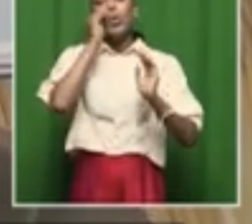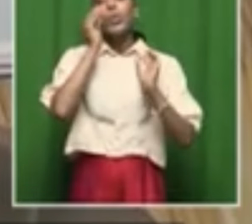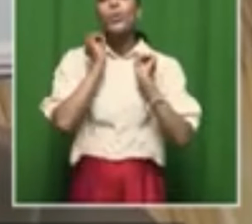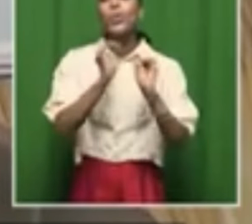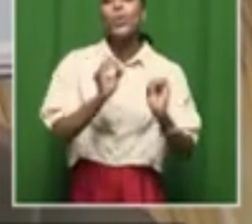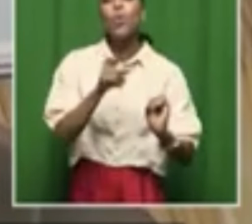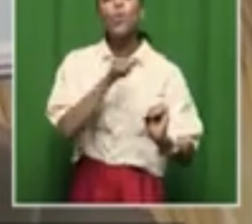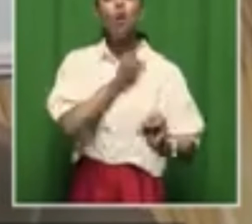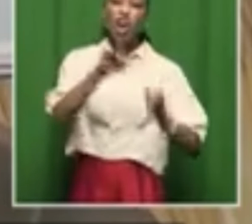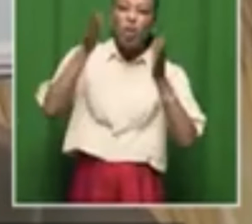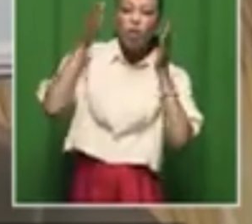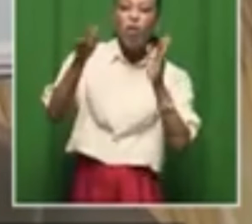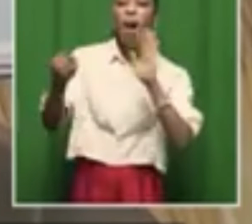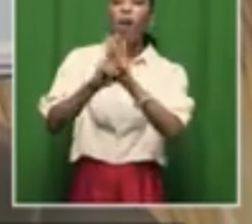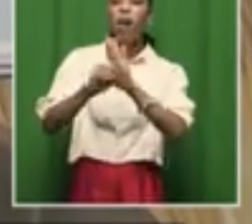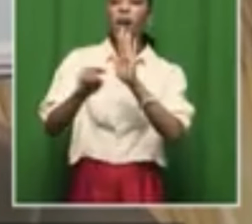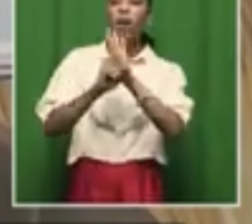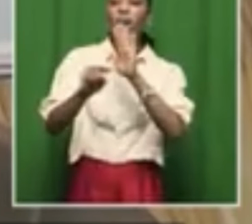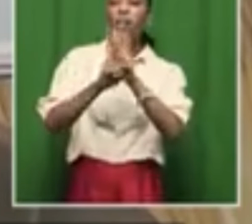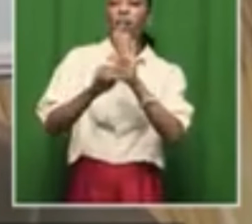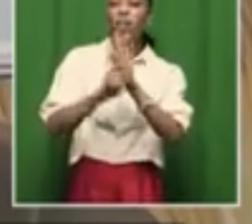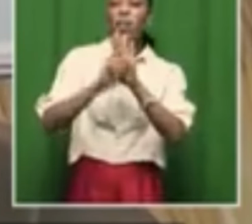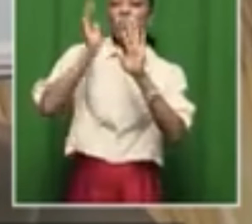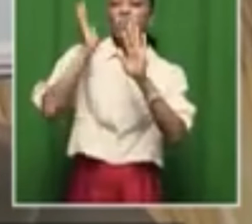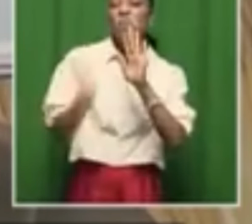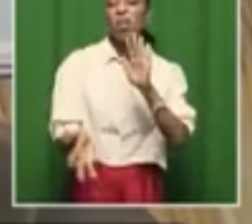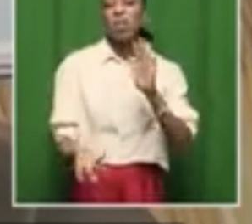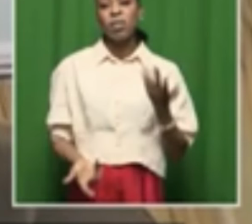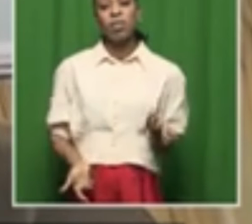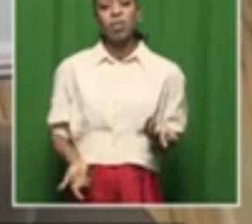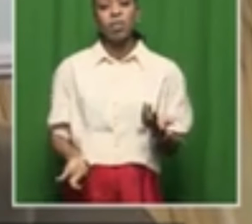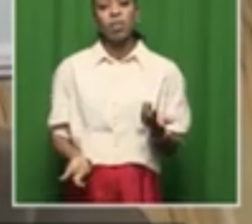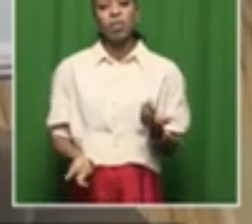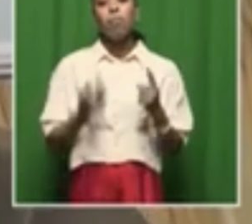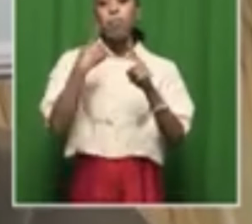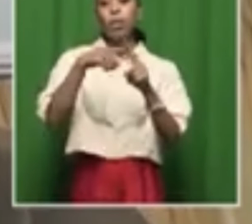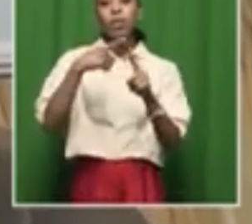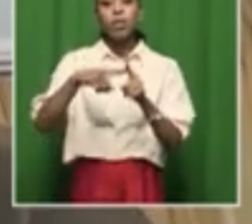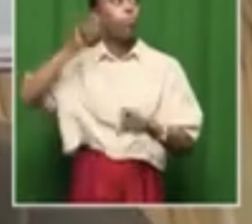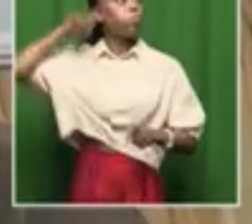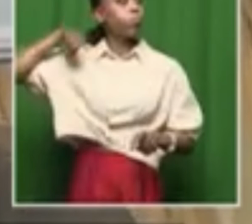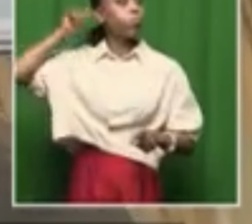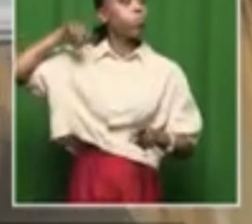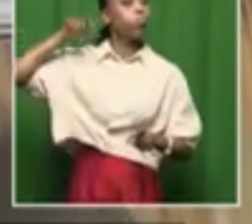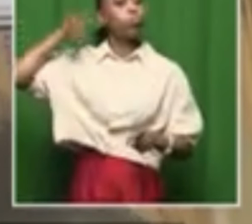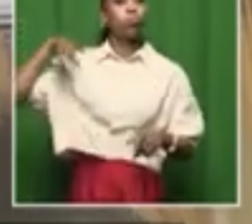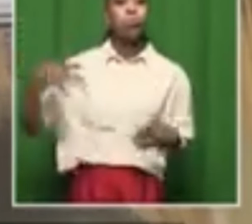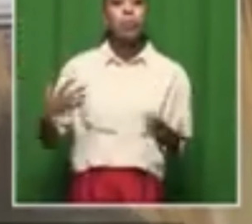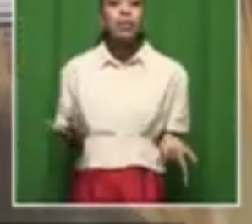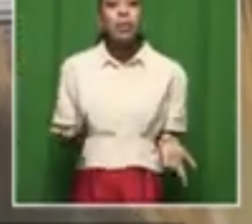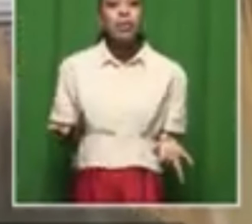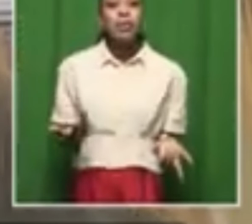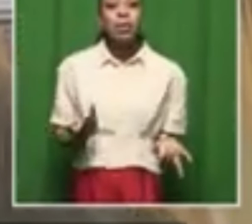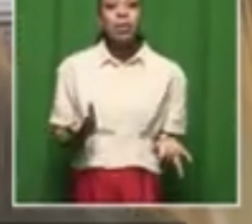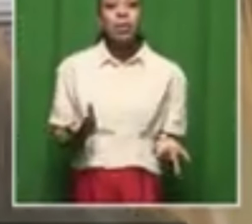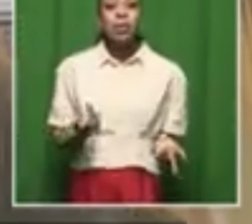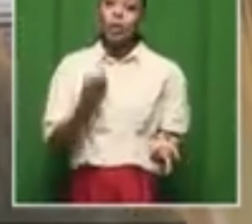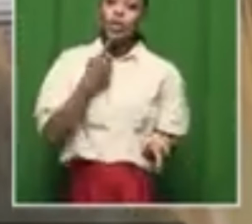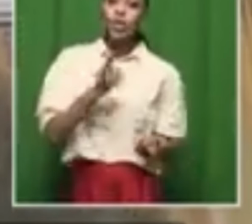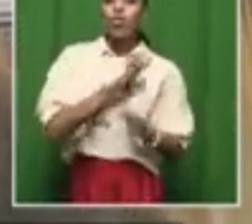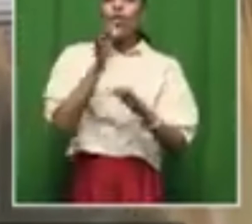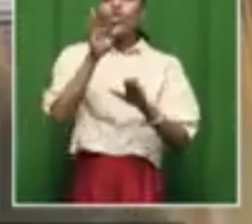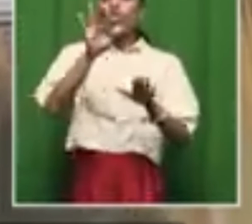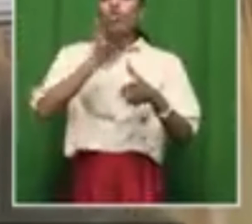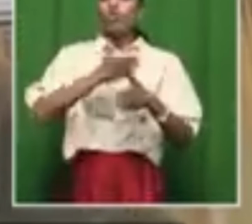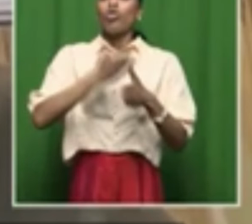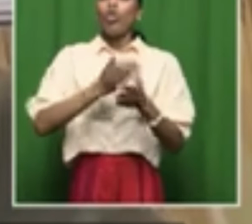media only put those ones which are negative. The positive ones where they have faced the experience. You said it's not your job